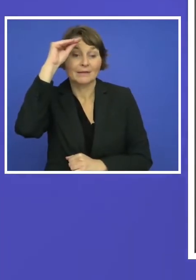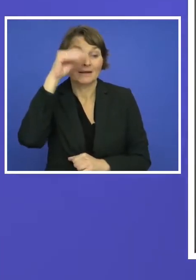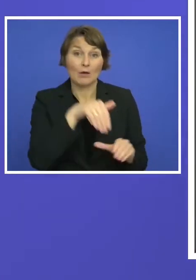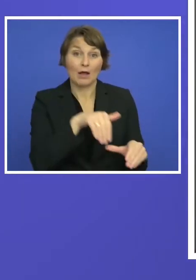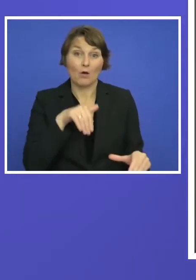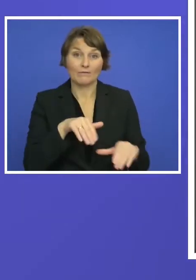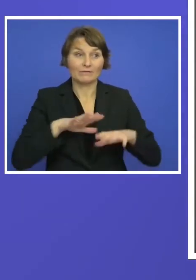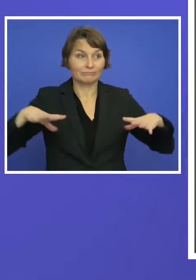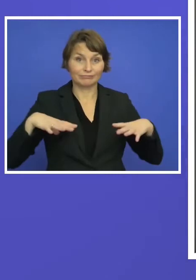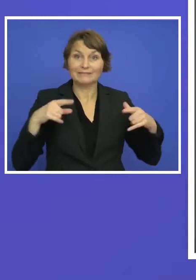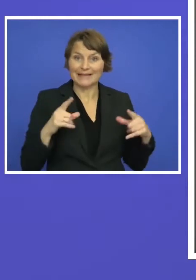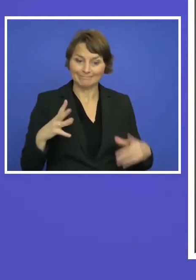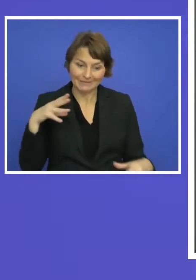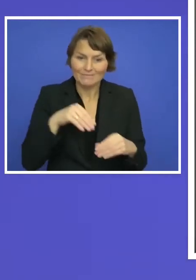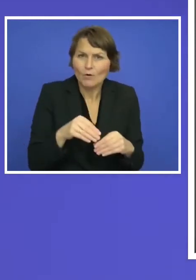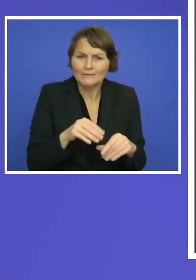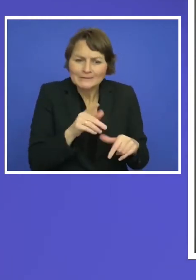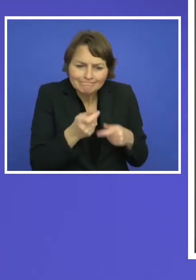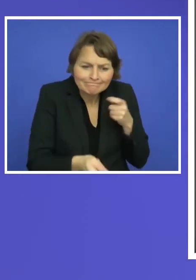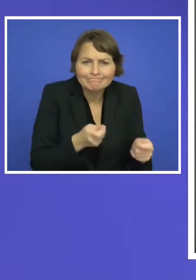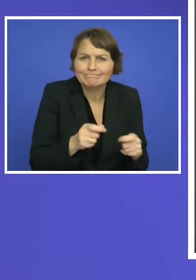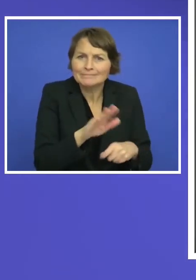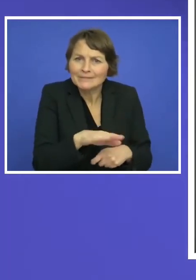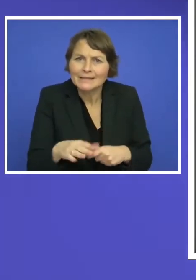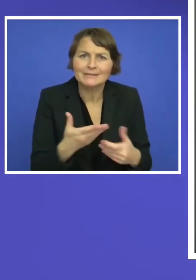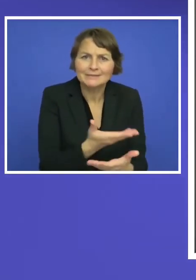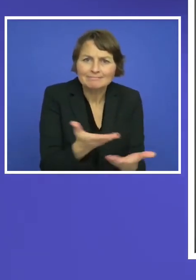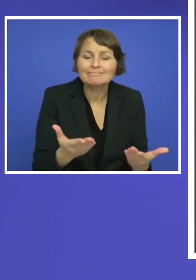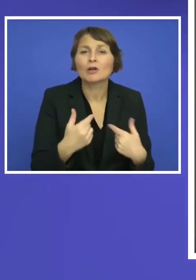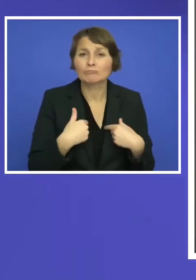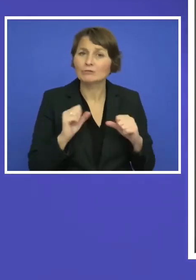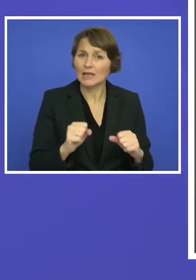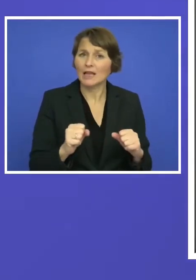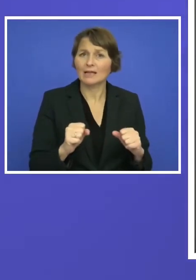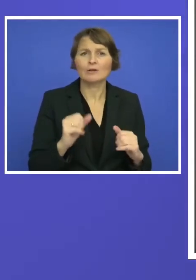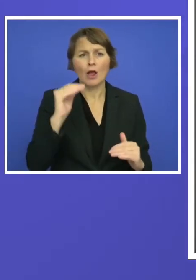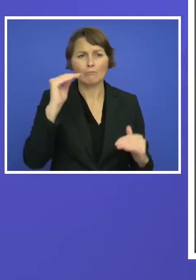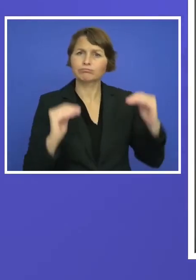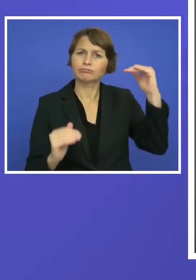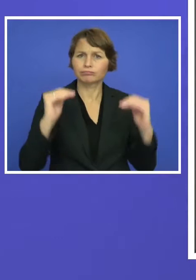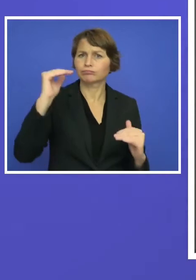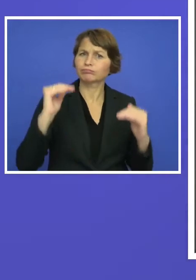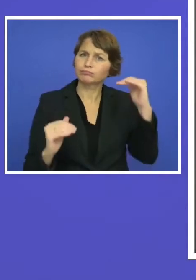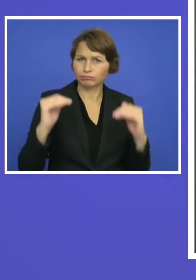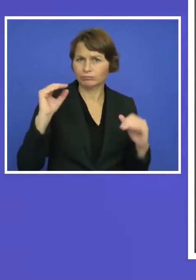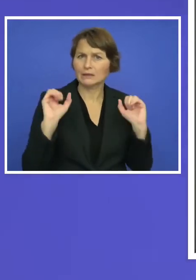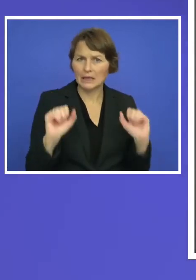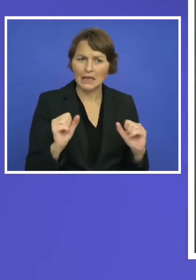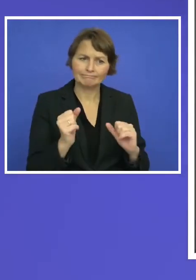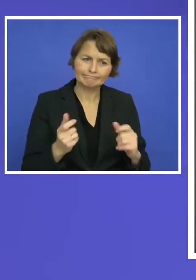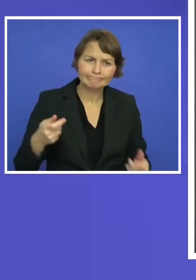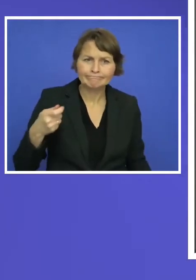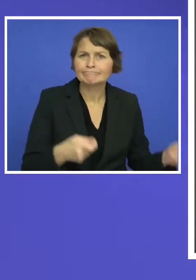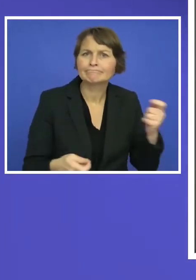that they share then and give their share also to the family work, and